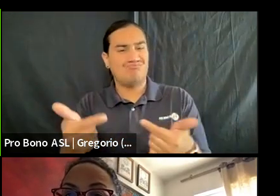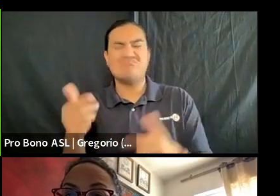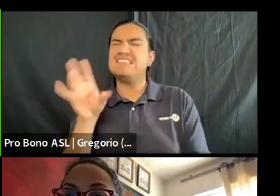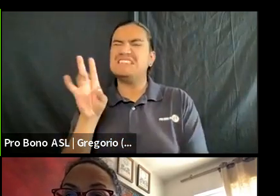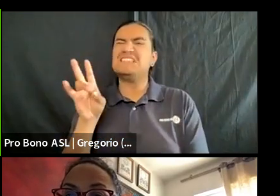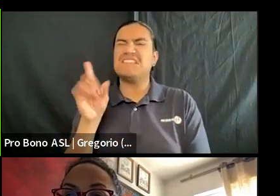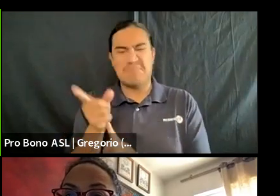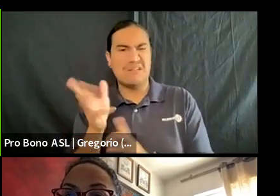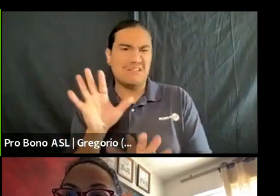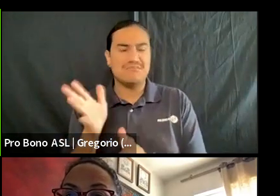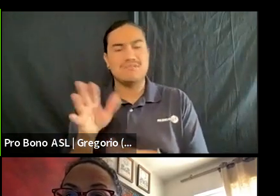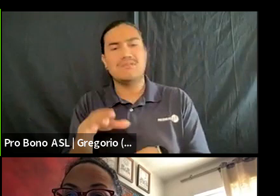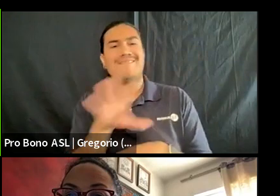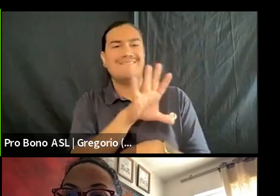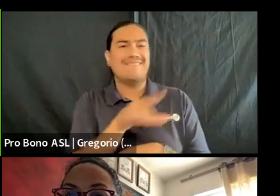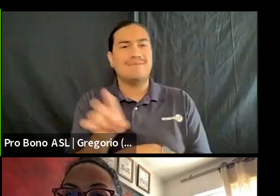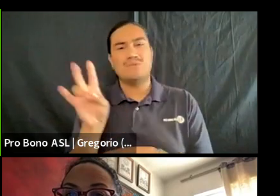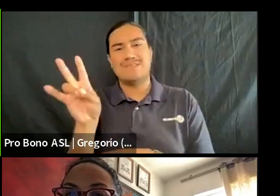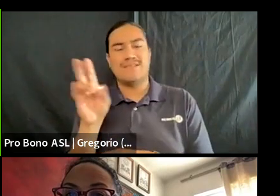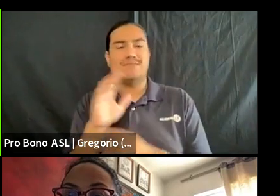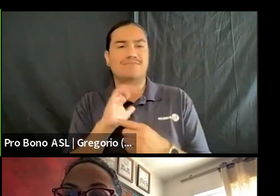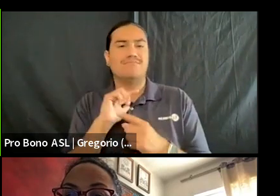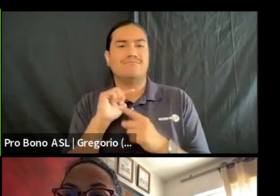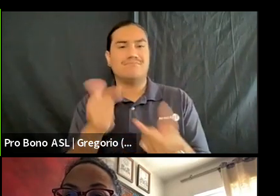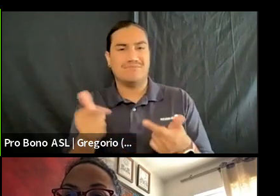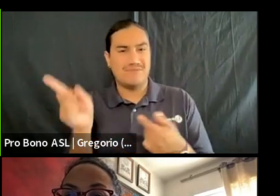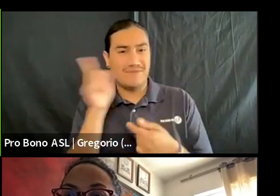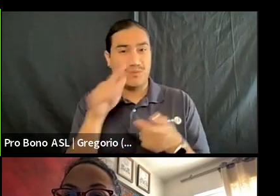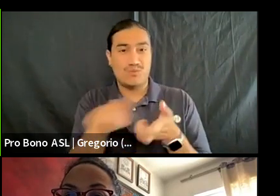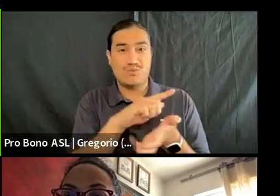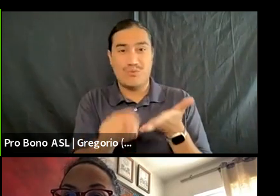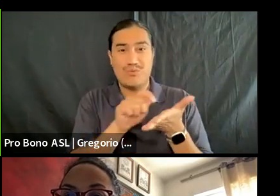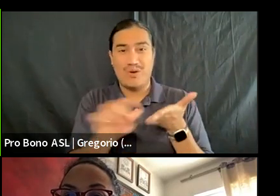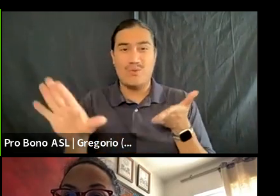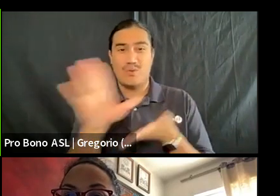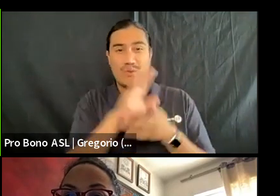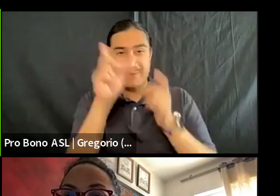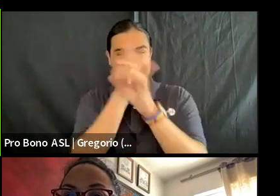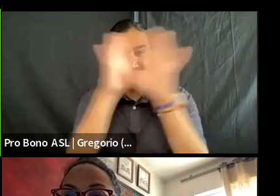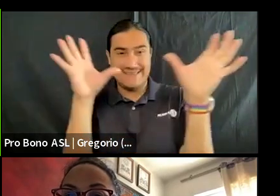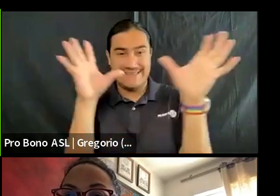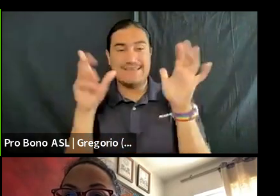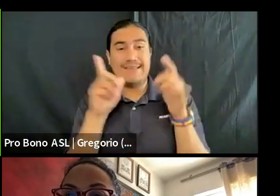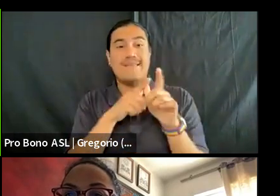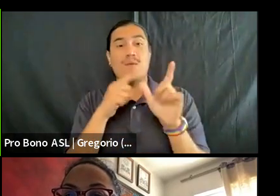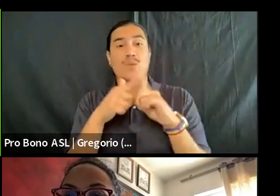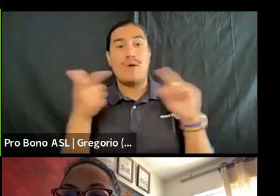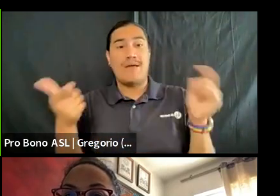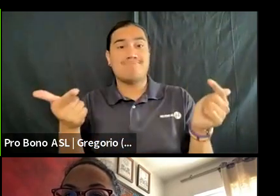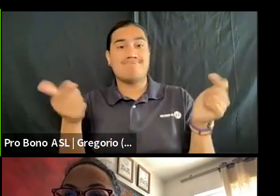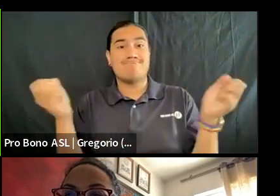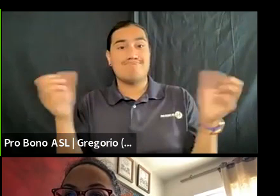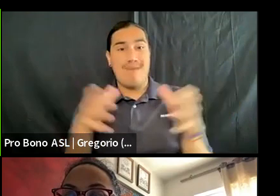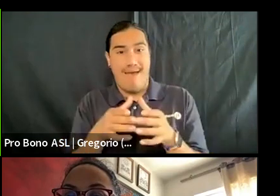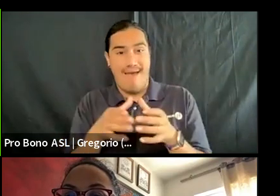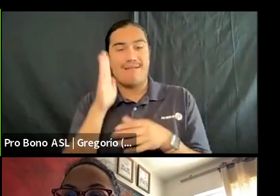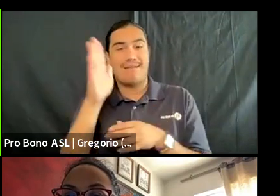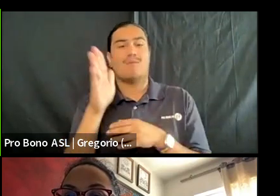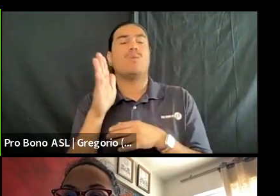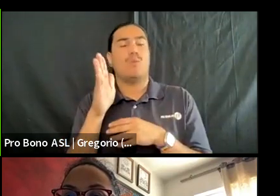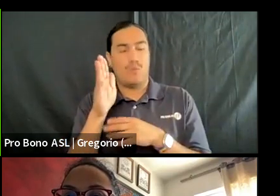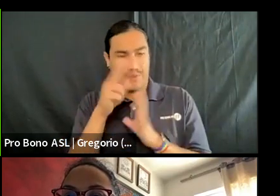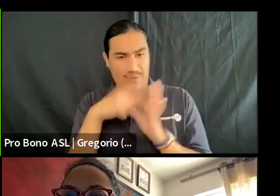7 minutes to write a scene. And when we come back, we'll read some of these scenes, and then I'll give you the second part of